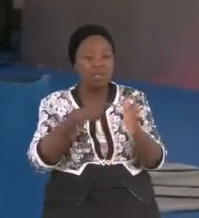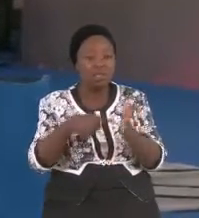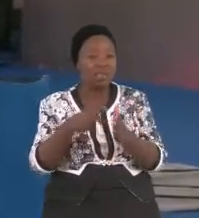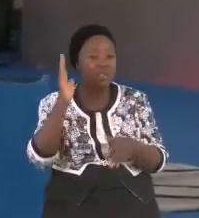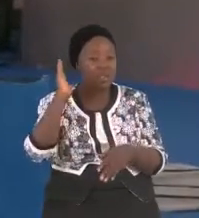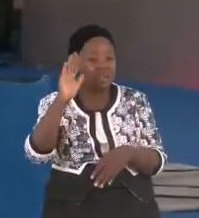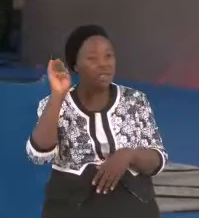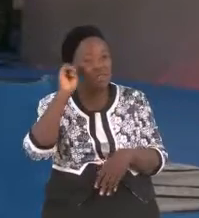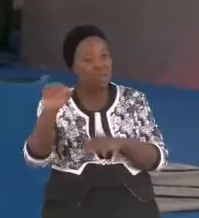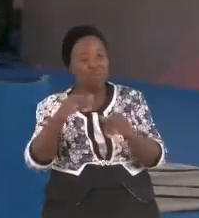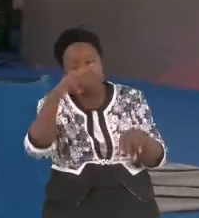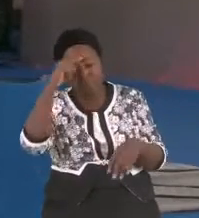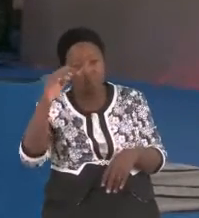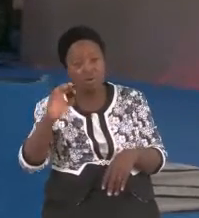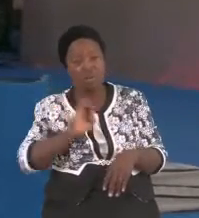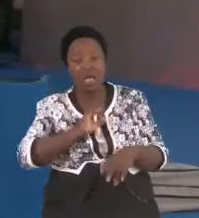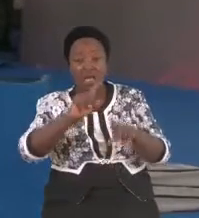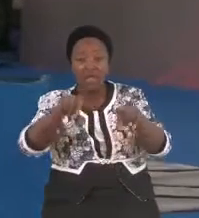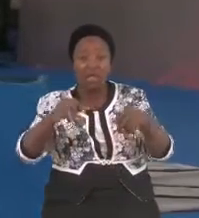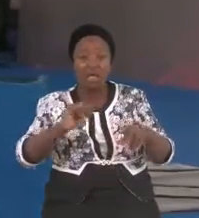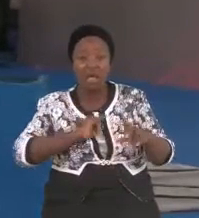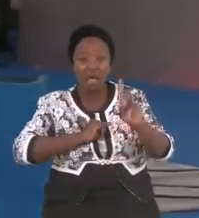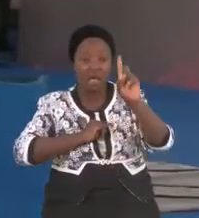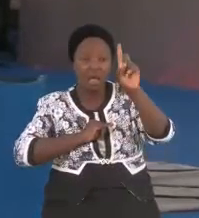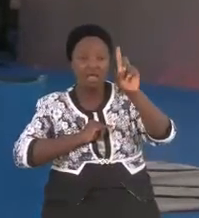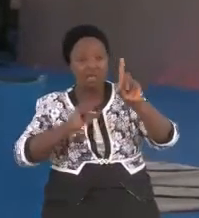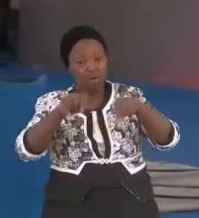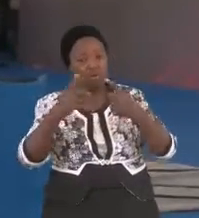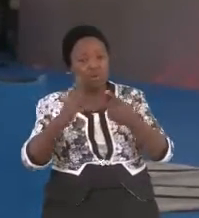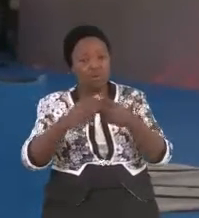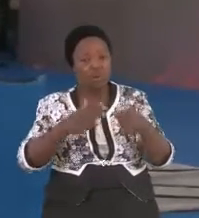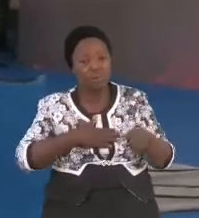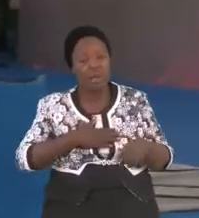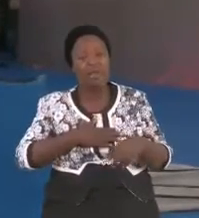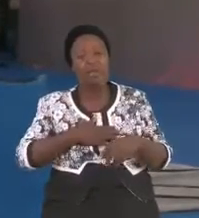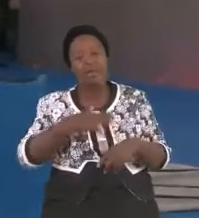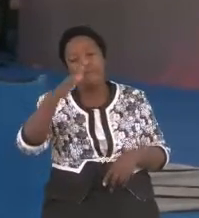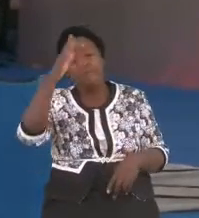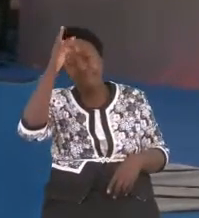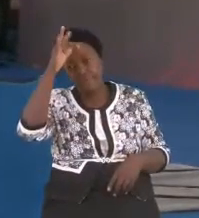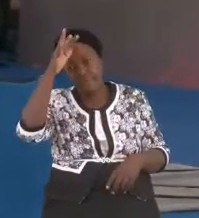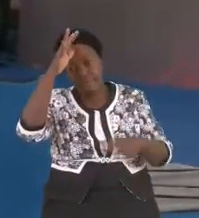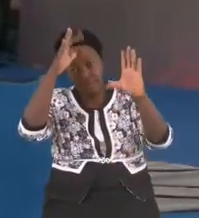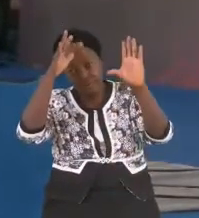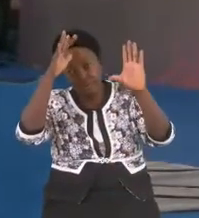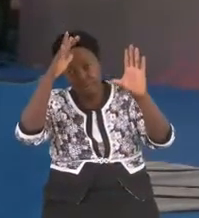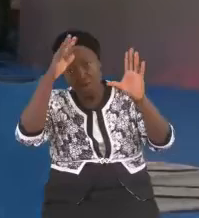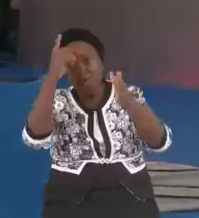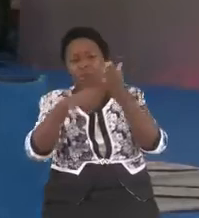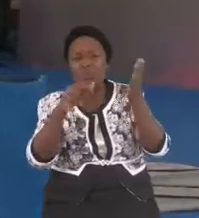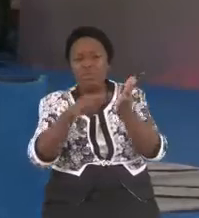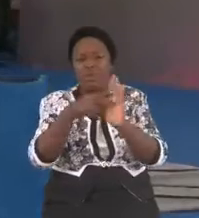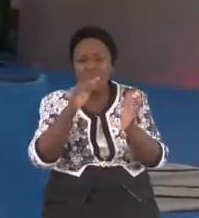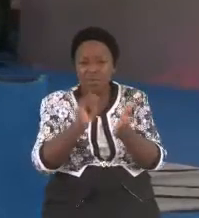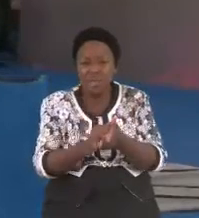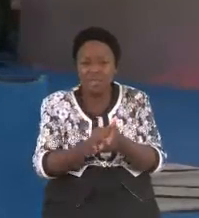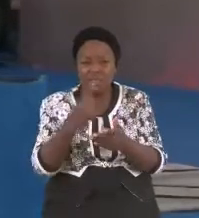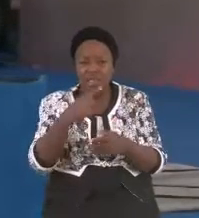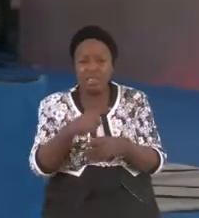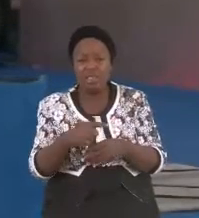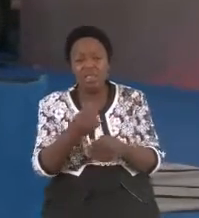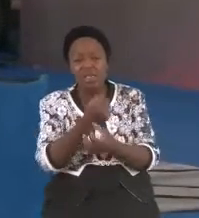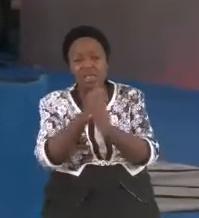unto my father what's that telling us is telling us savior and sage